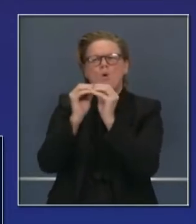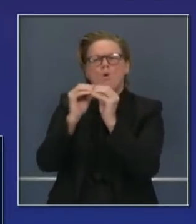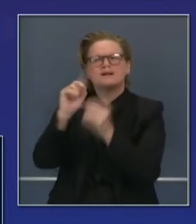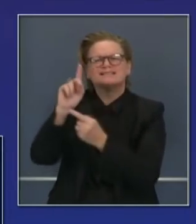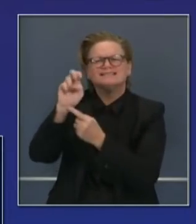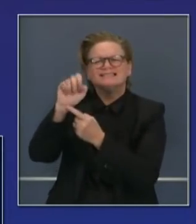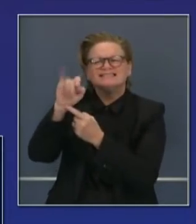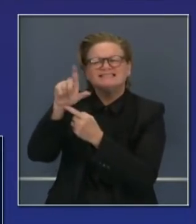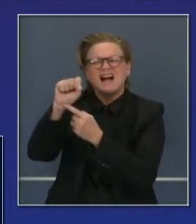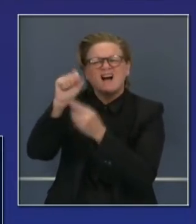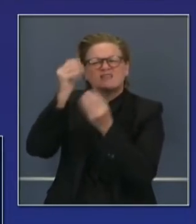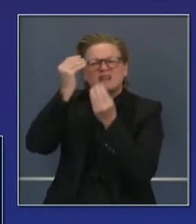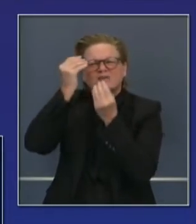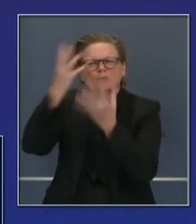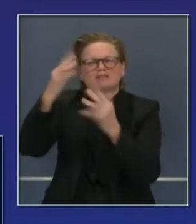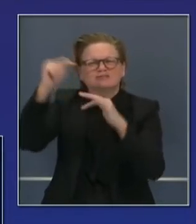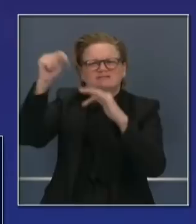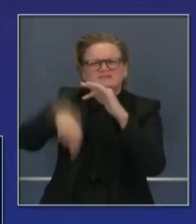covid19.ca.gov,